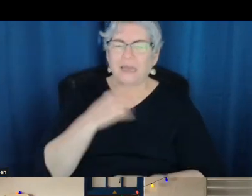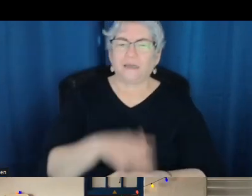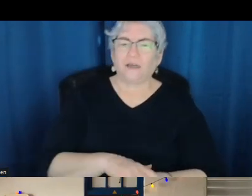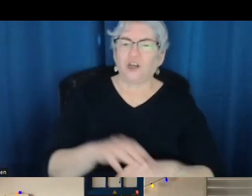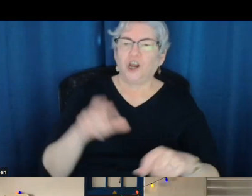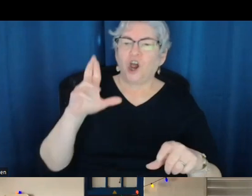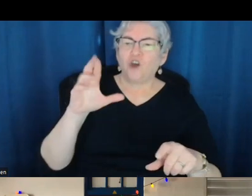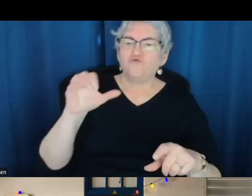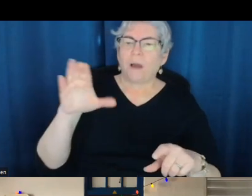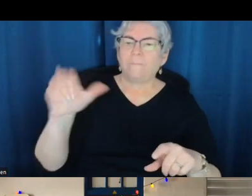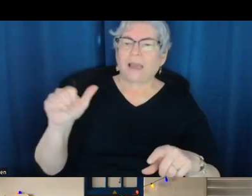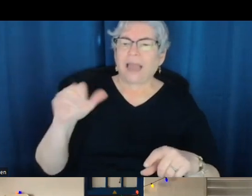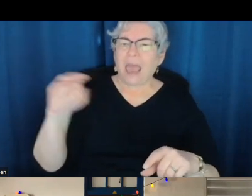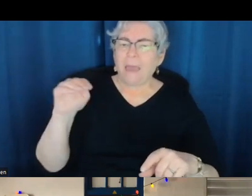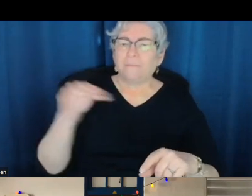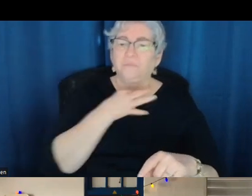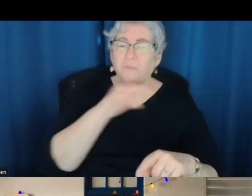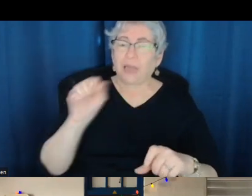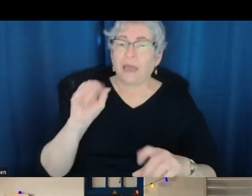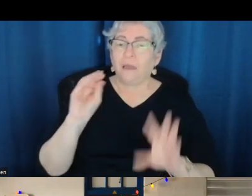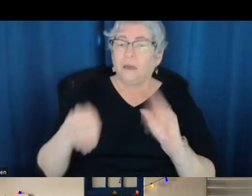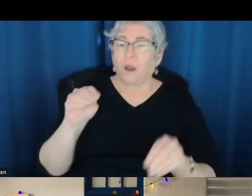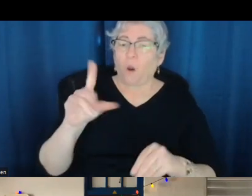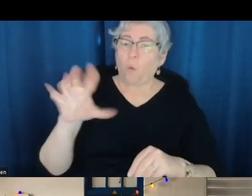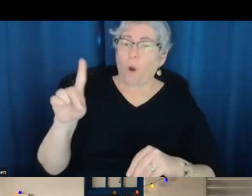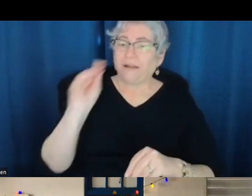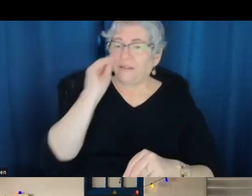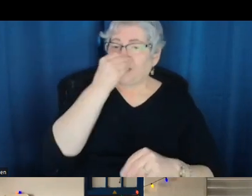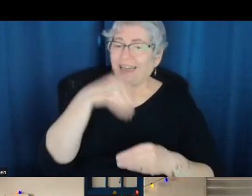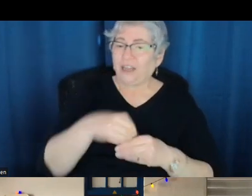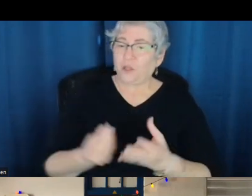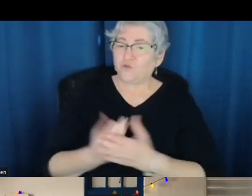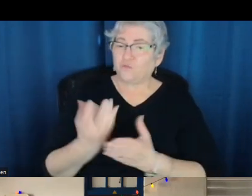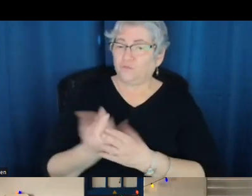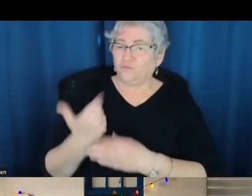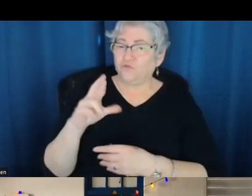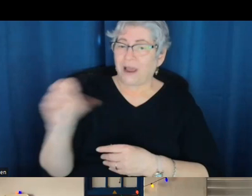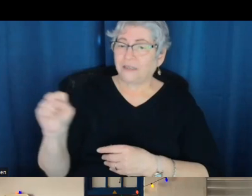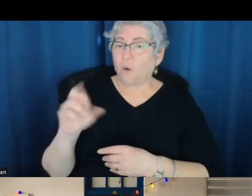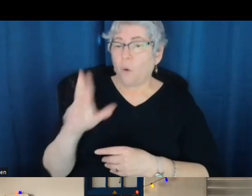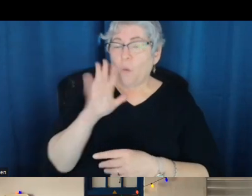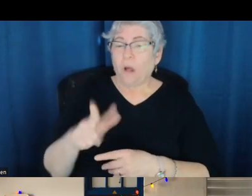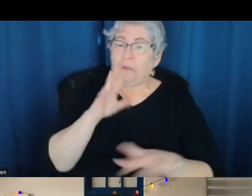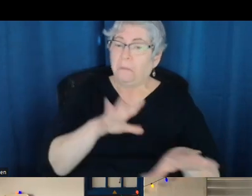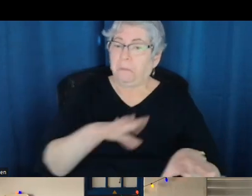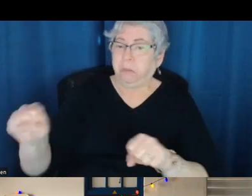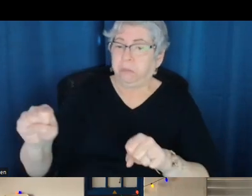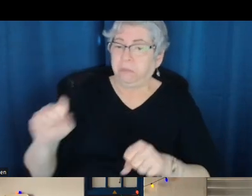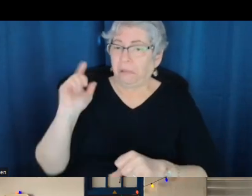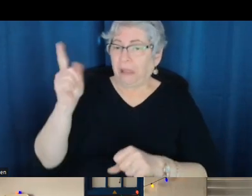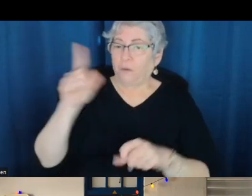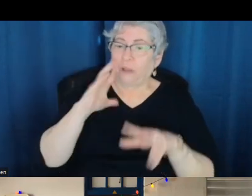Rebecca M. wonders whether you can plant wildflowers directly into grass and whether they'll just take over eventually.